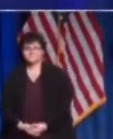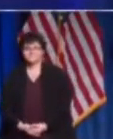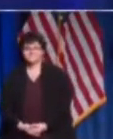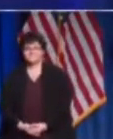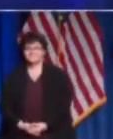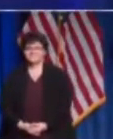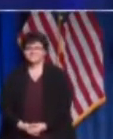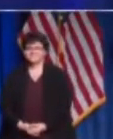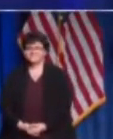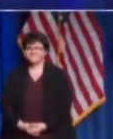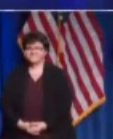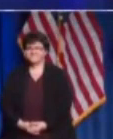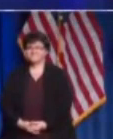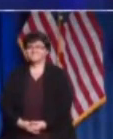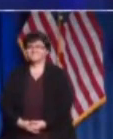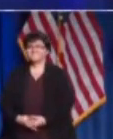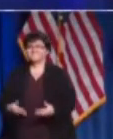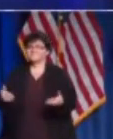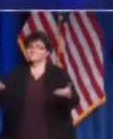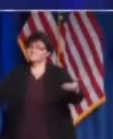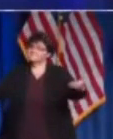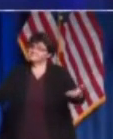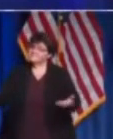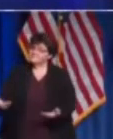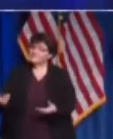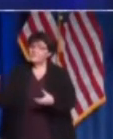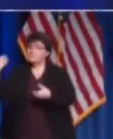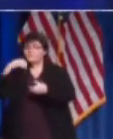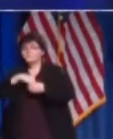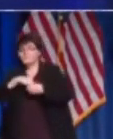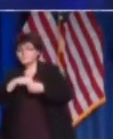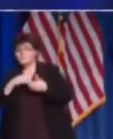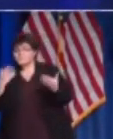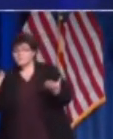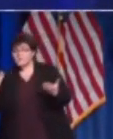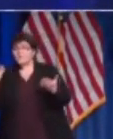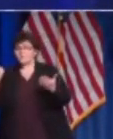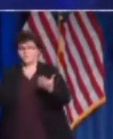I invite you to join together with me for an opening word of prayer.